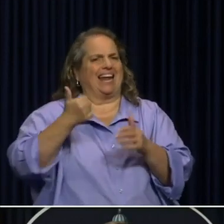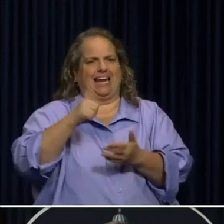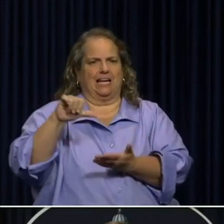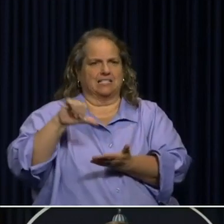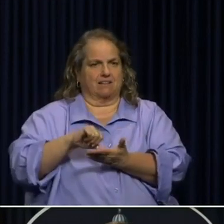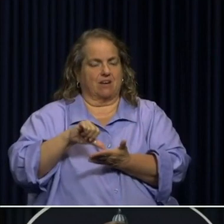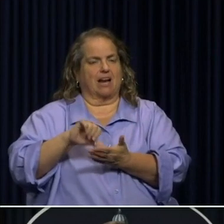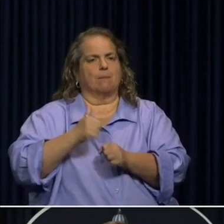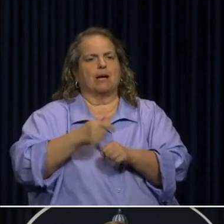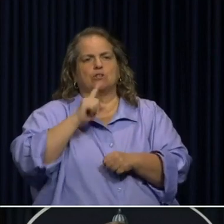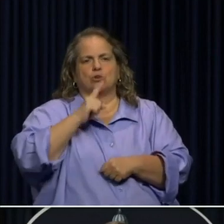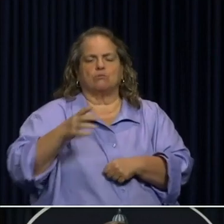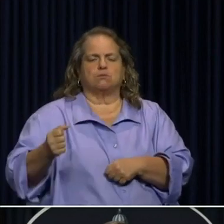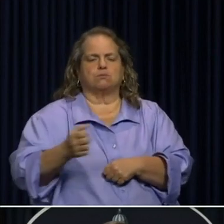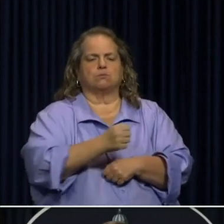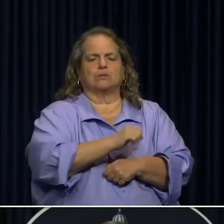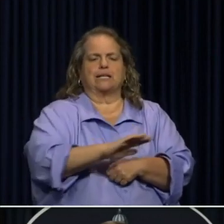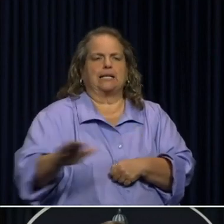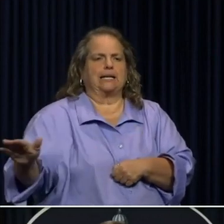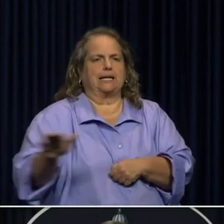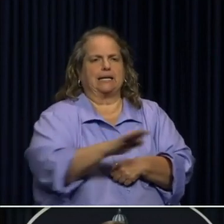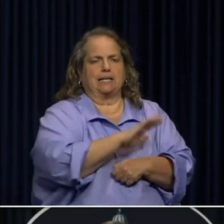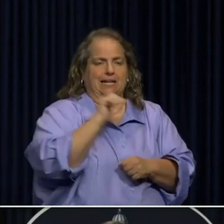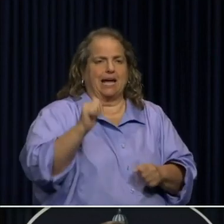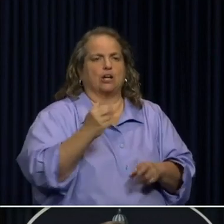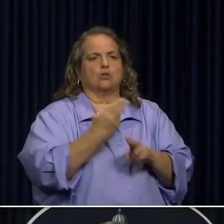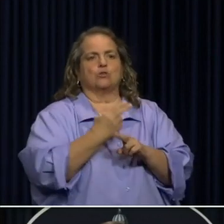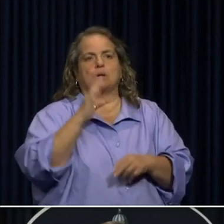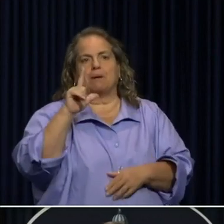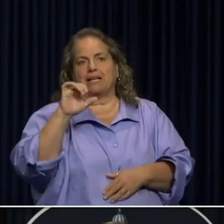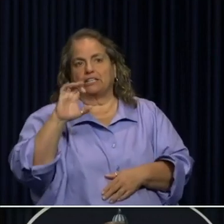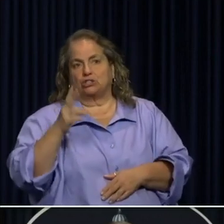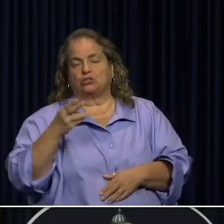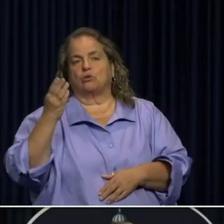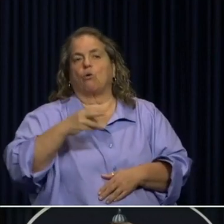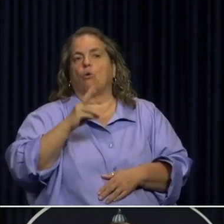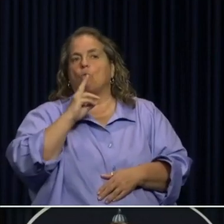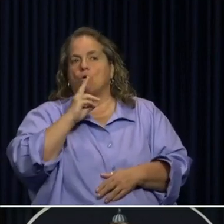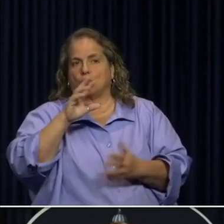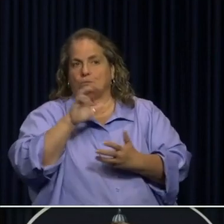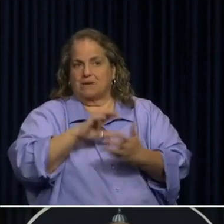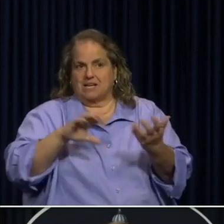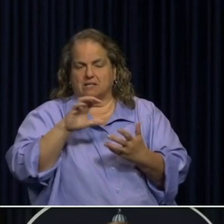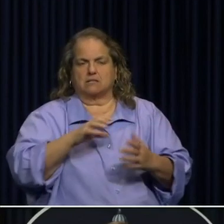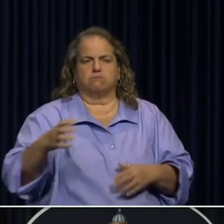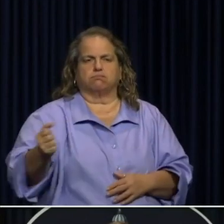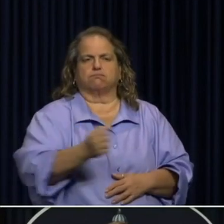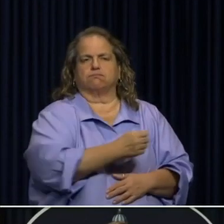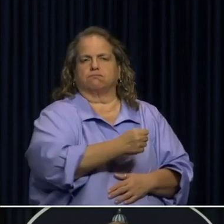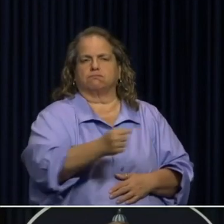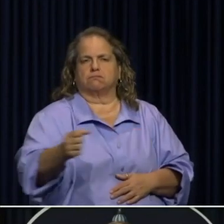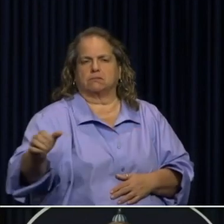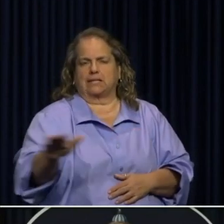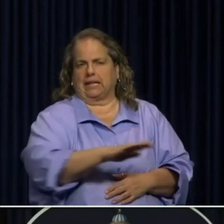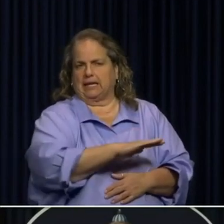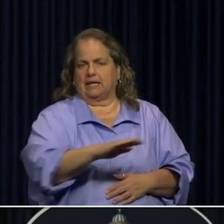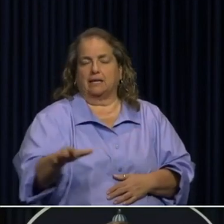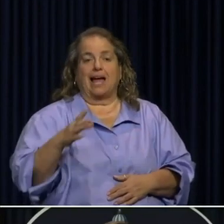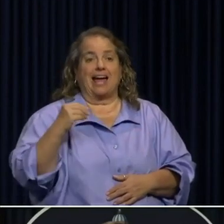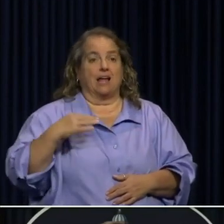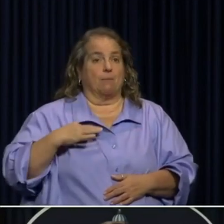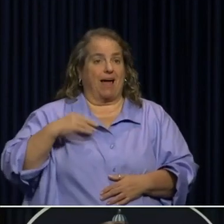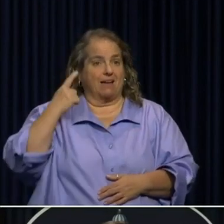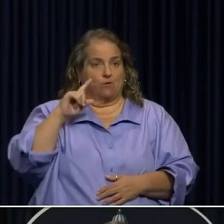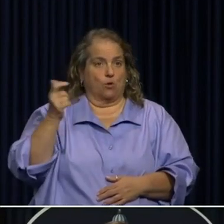your disinfecting services, you can use a 1-100 bleach solution or anything that you can purchase. Apply for benefits. We